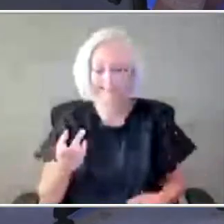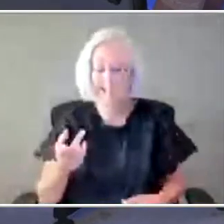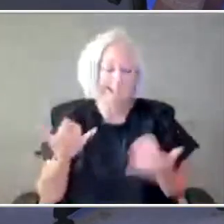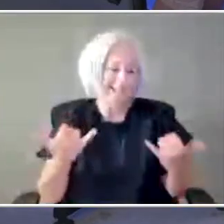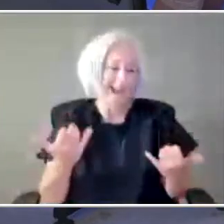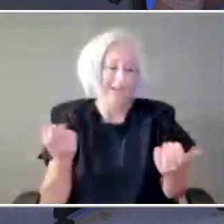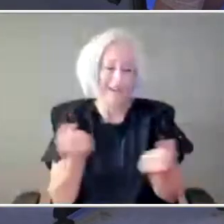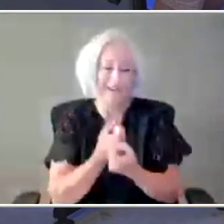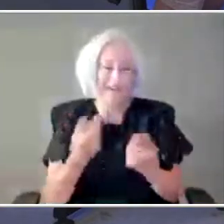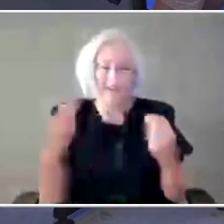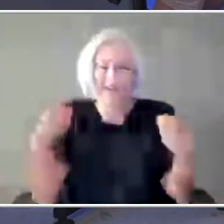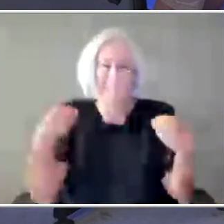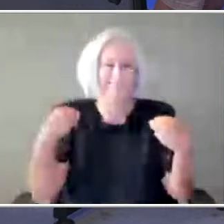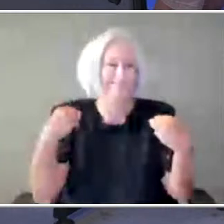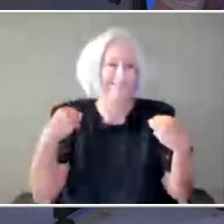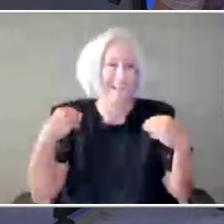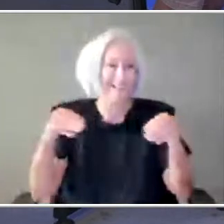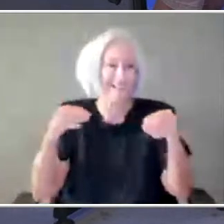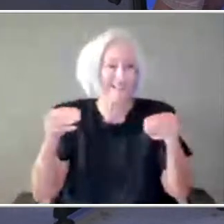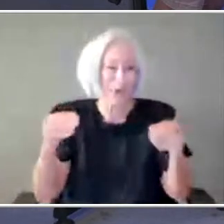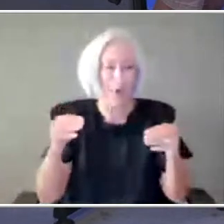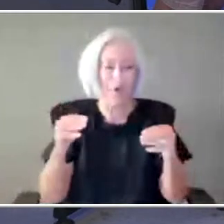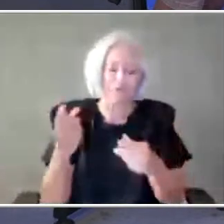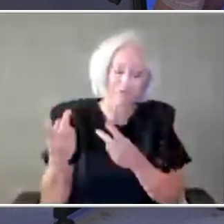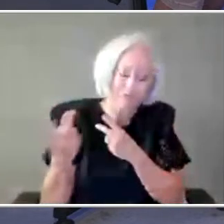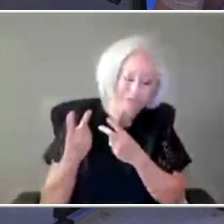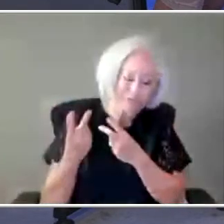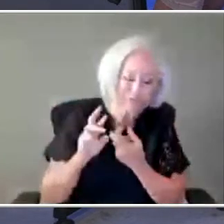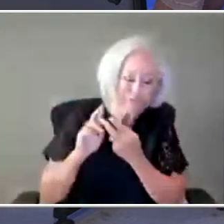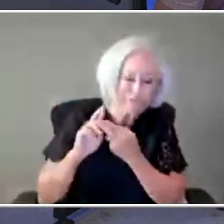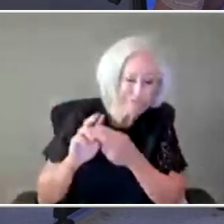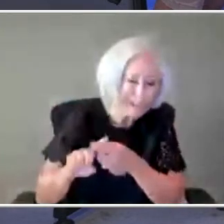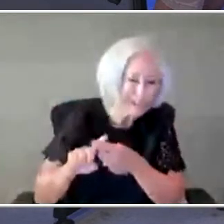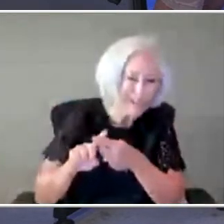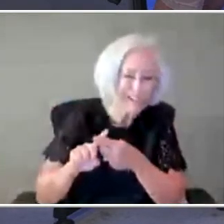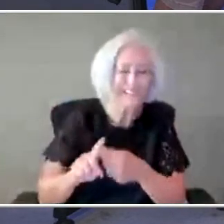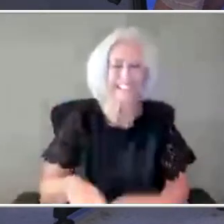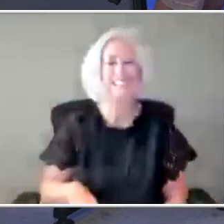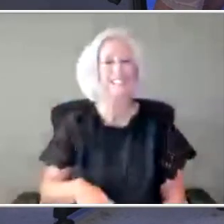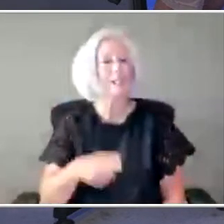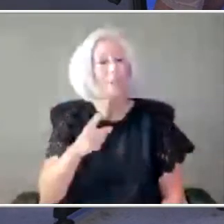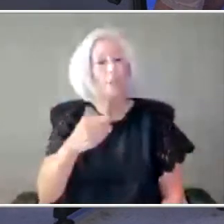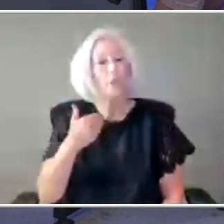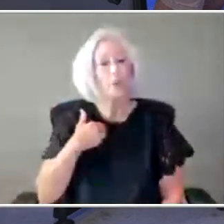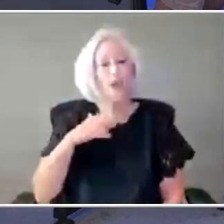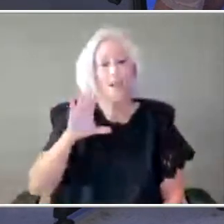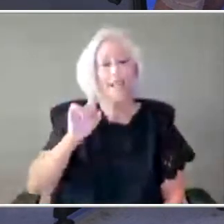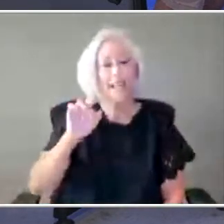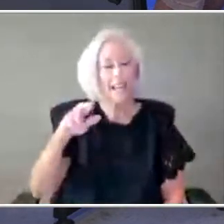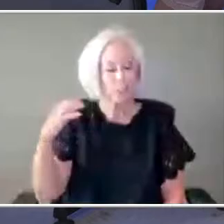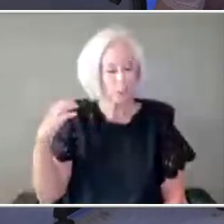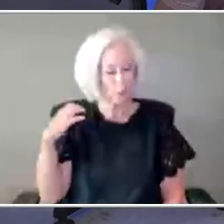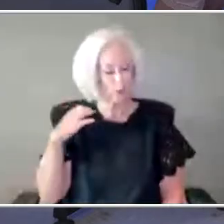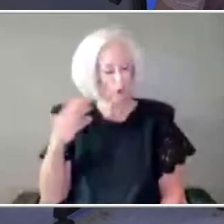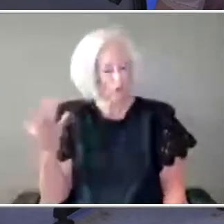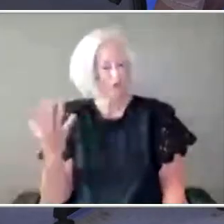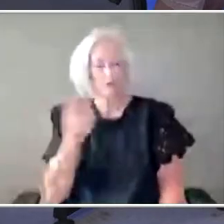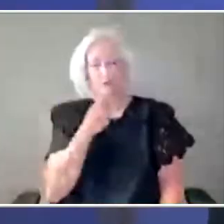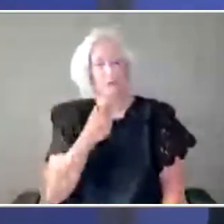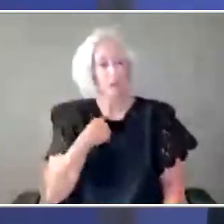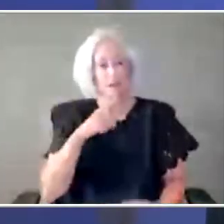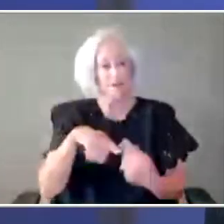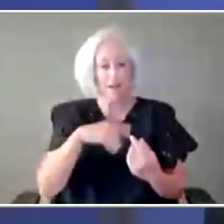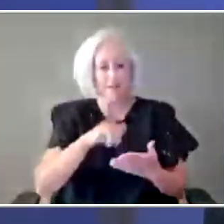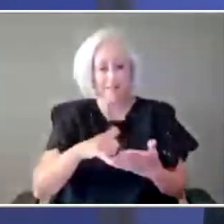there at that location at Westwood. Such a great group over there. You also had a cancer coach. Tell us about your cancer coach. Yeah. So, I'm a